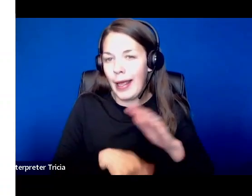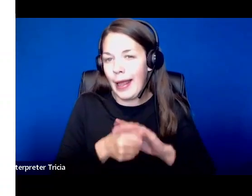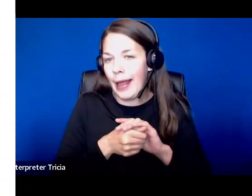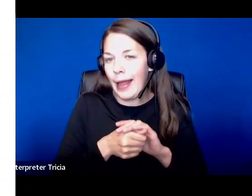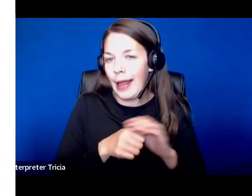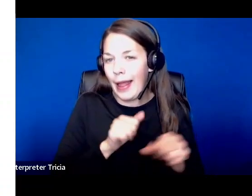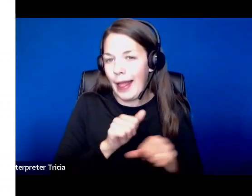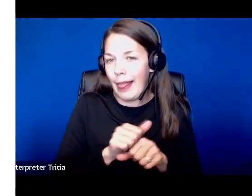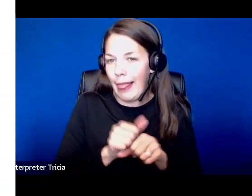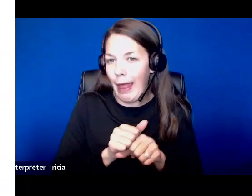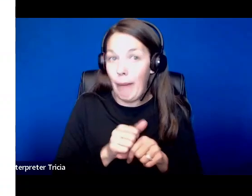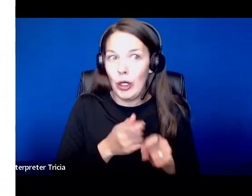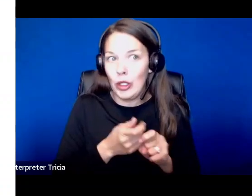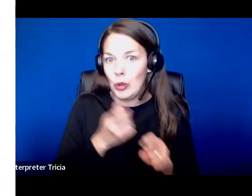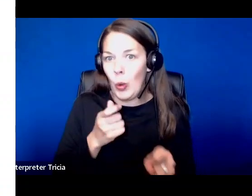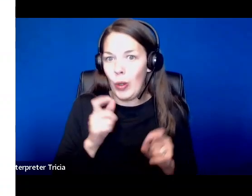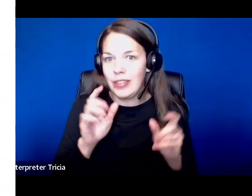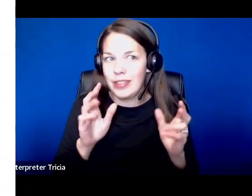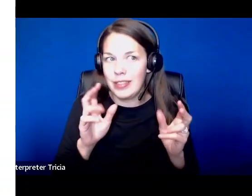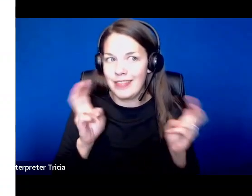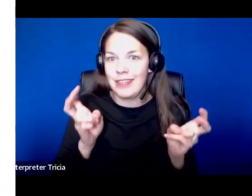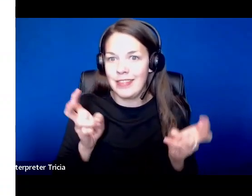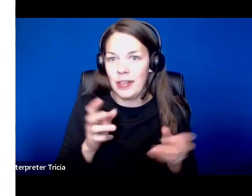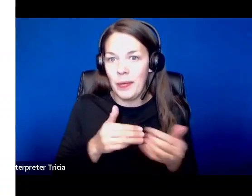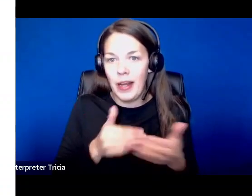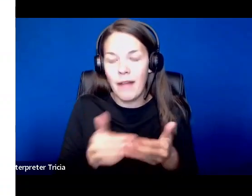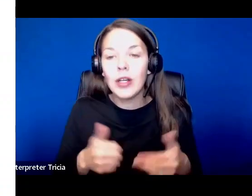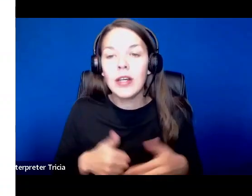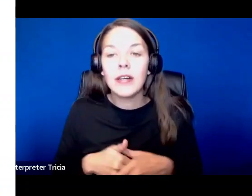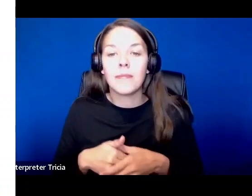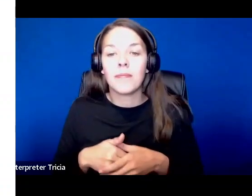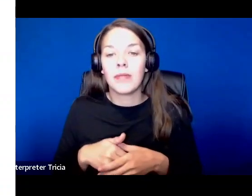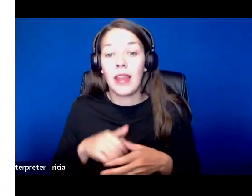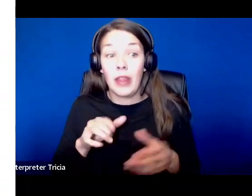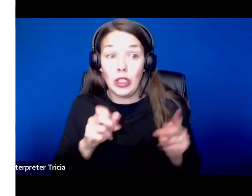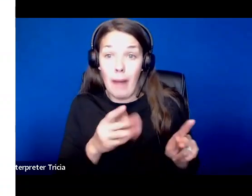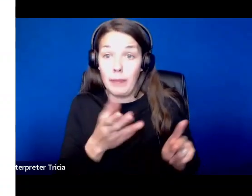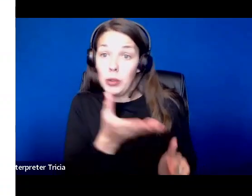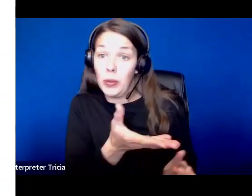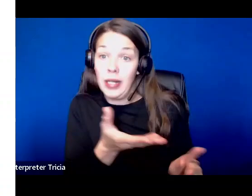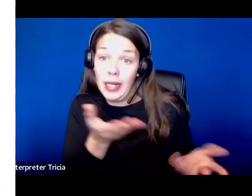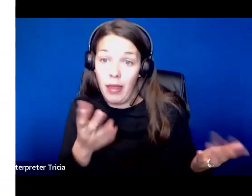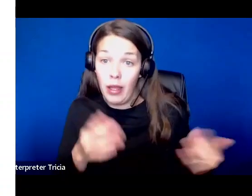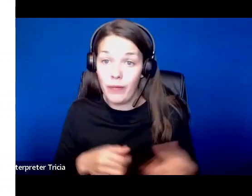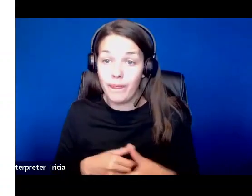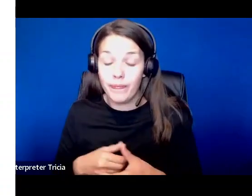labor source or whatever. That's an opportunity in my mind. All right, next slide.